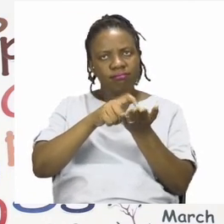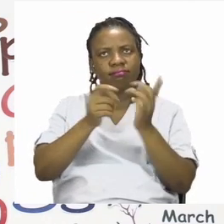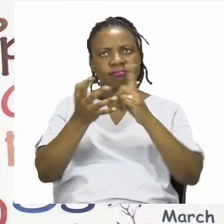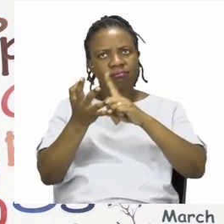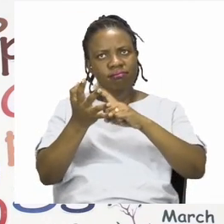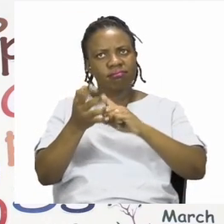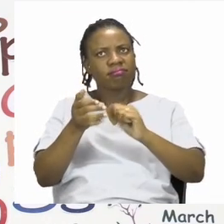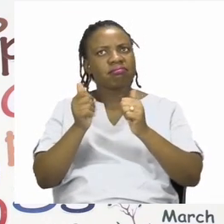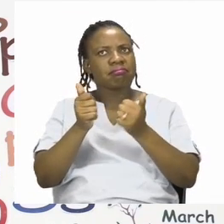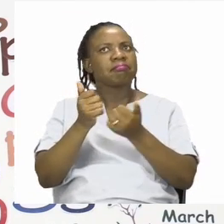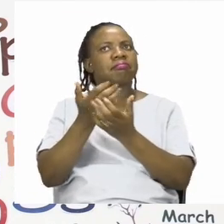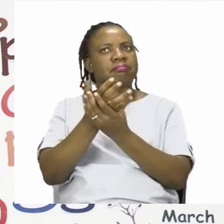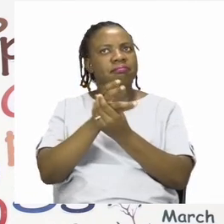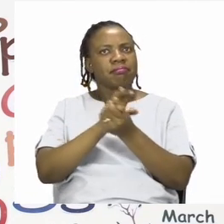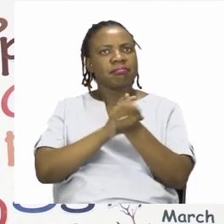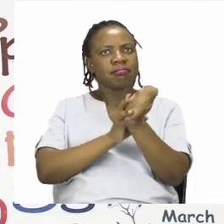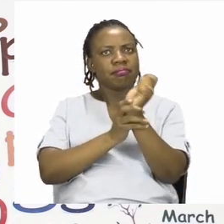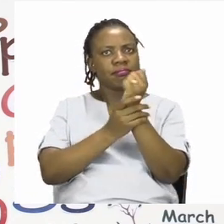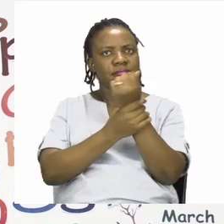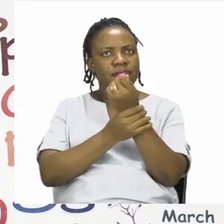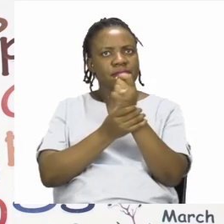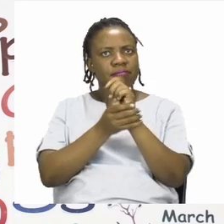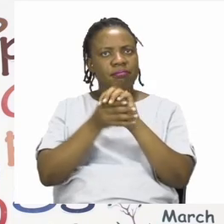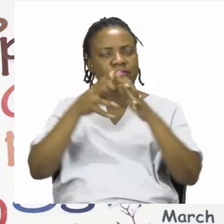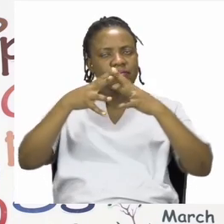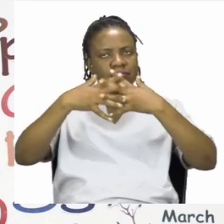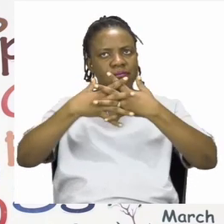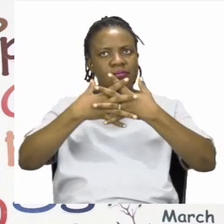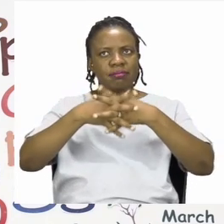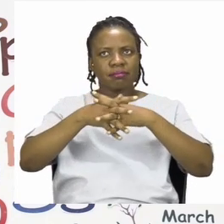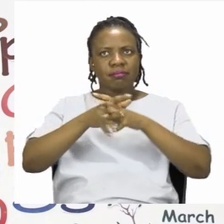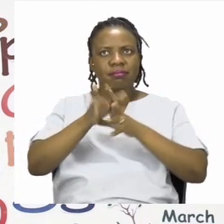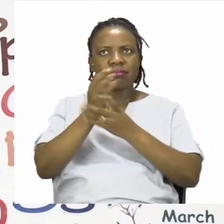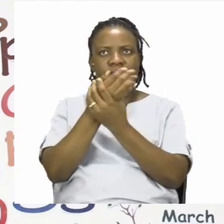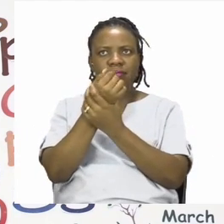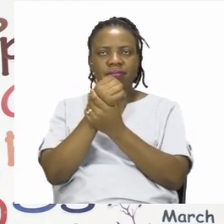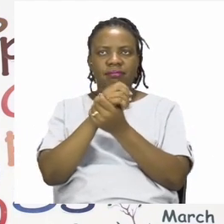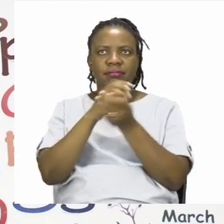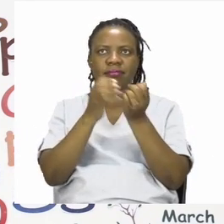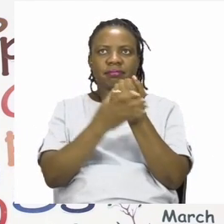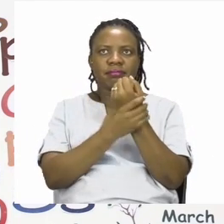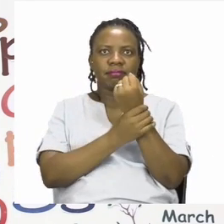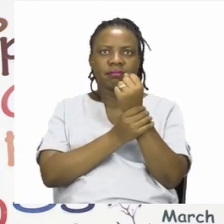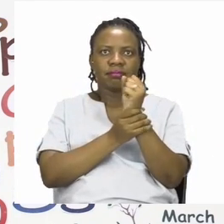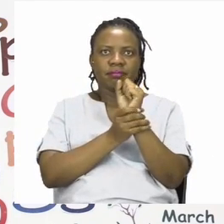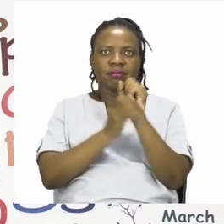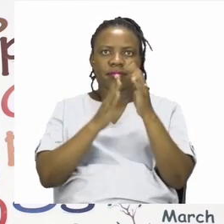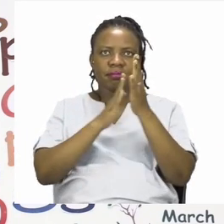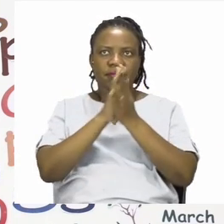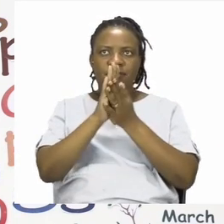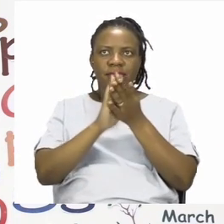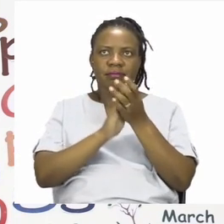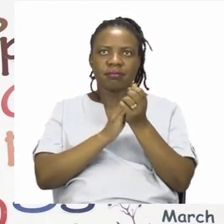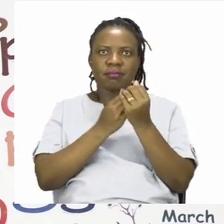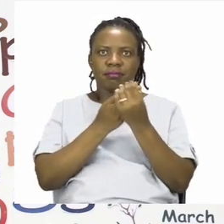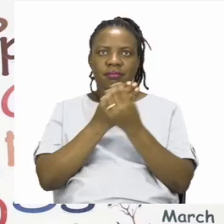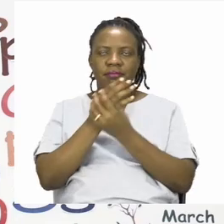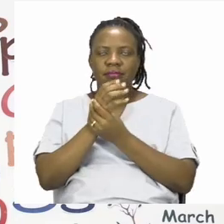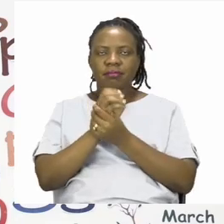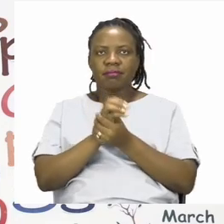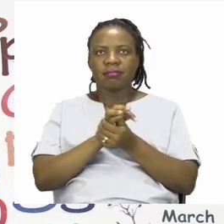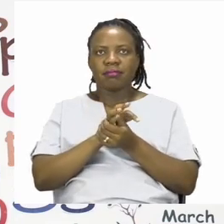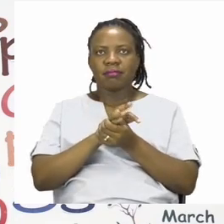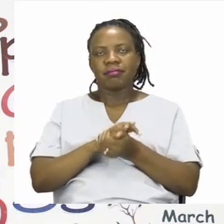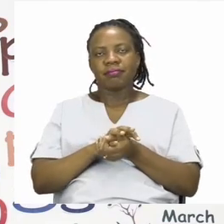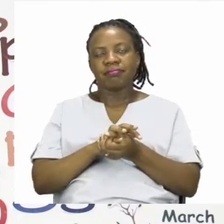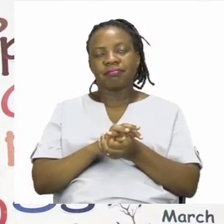your hands so that you can rub it all around your hands and between your fingers. Now that we are